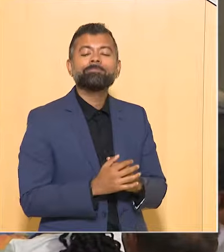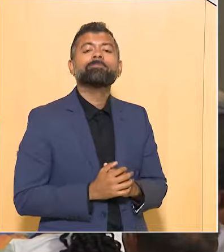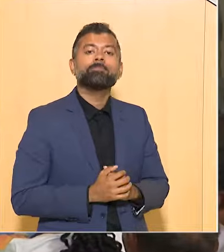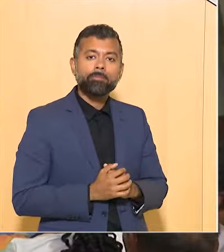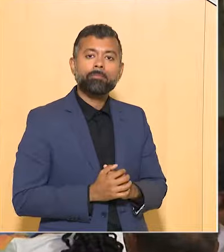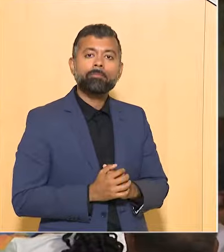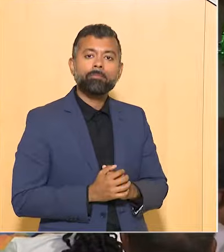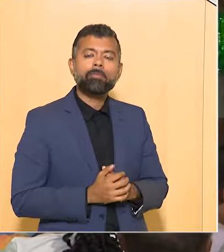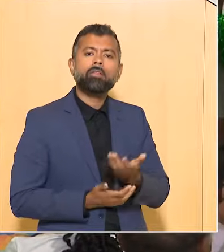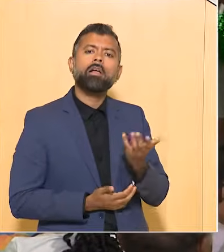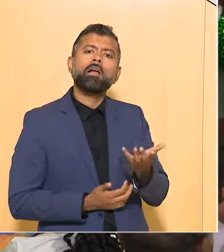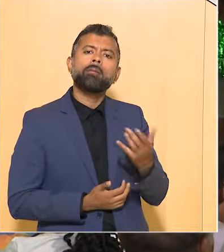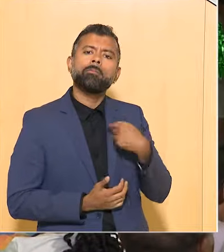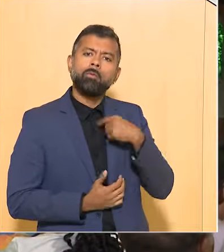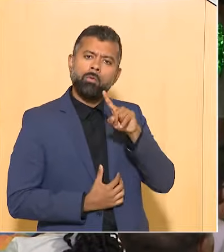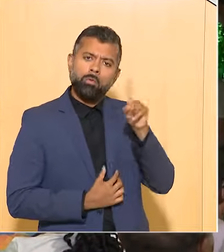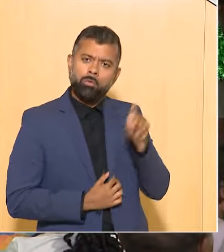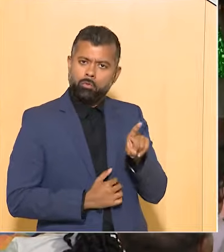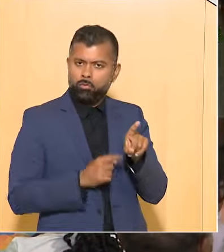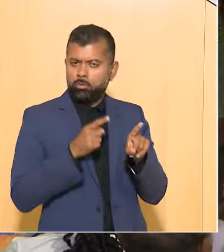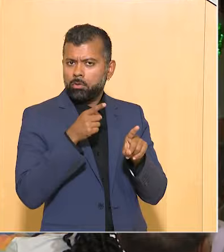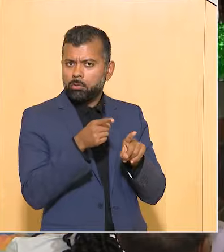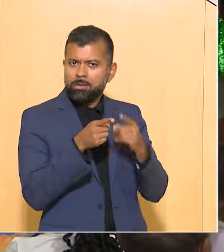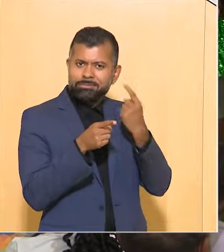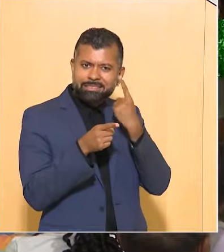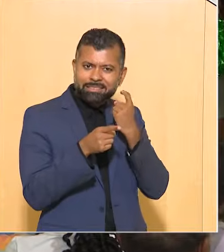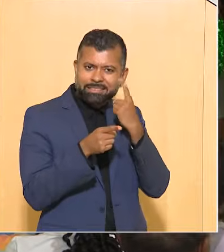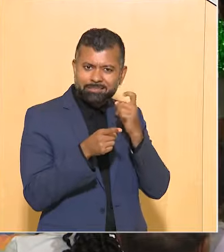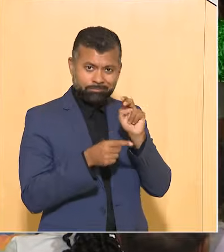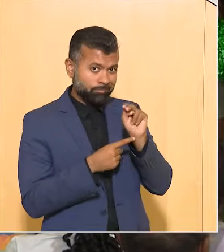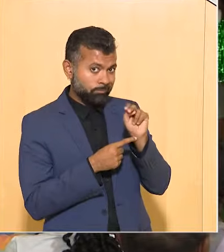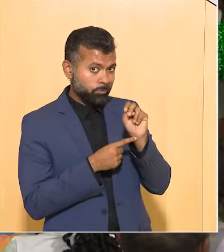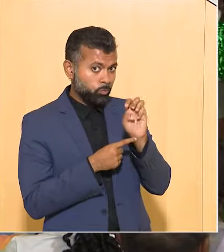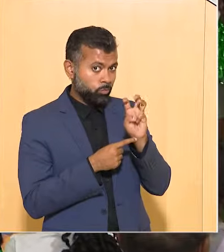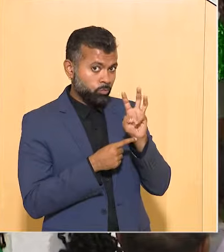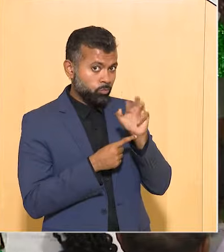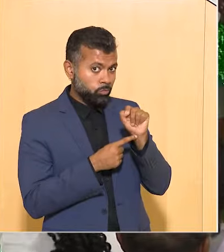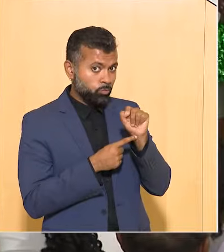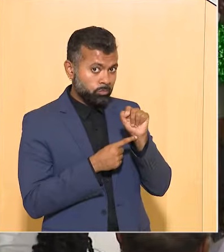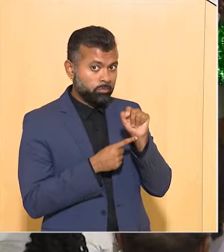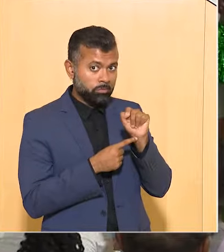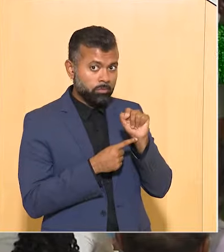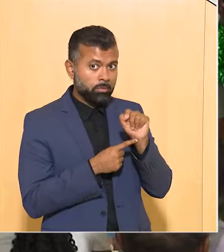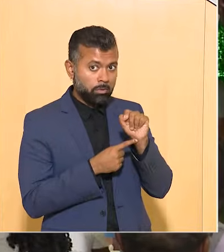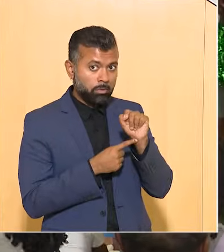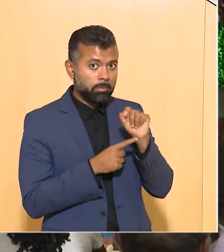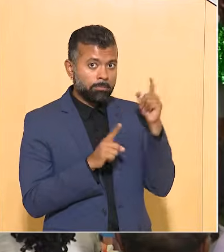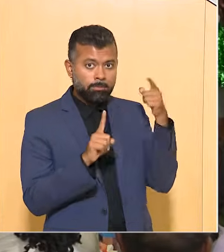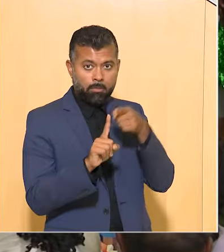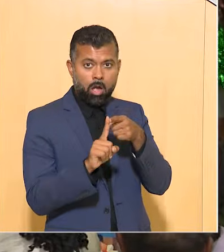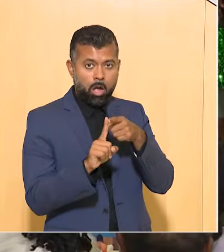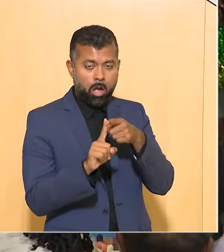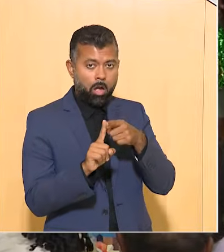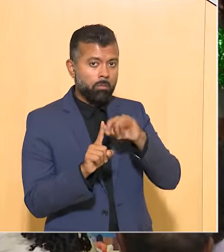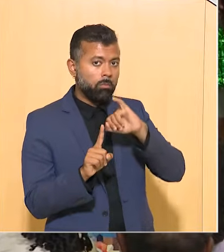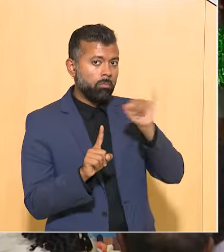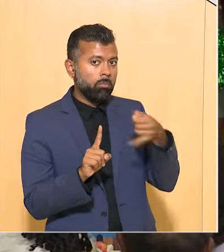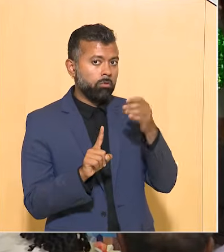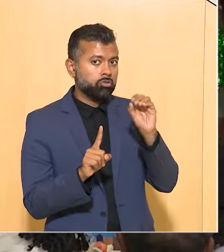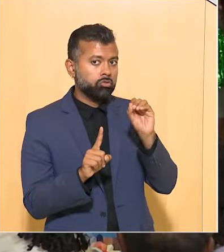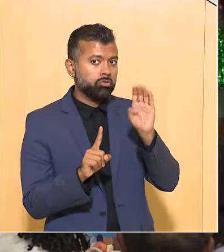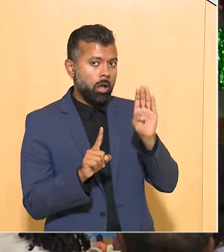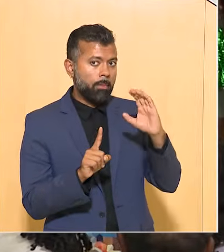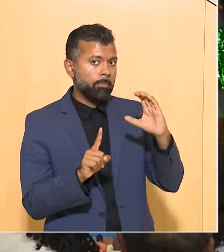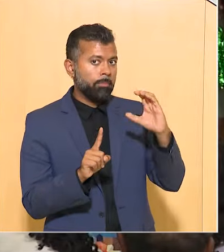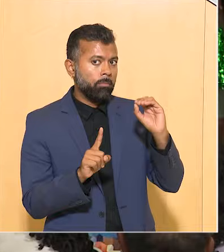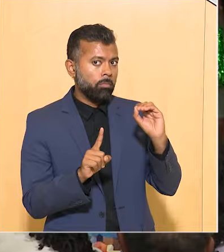In regards to the recent or relatively recent news about Job Corps, what consideration is there in terms of,